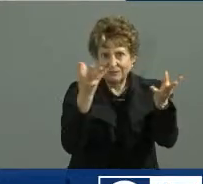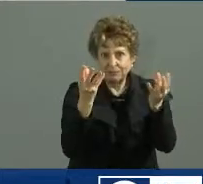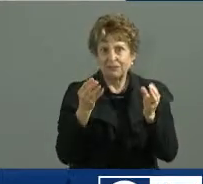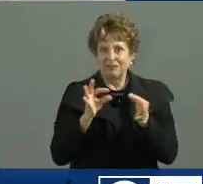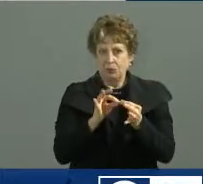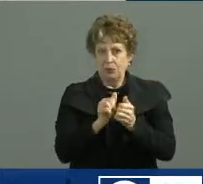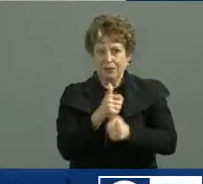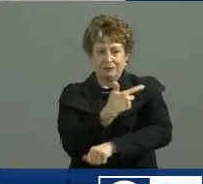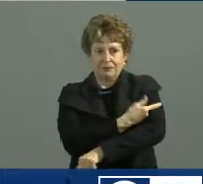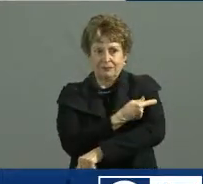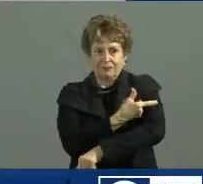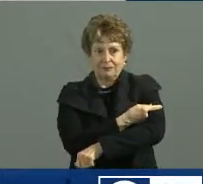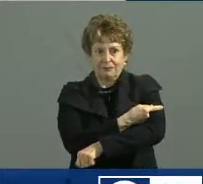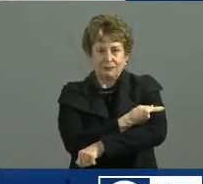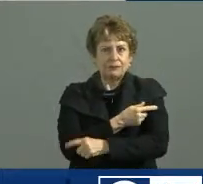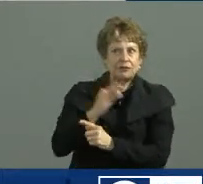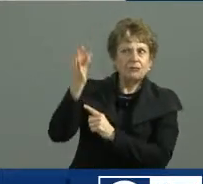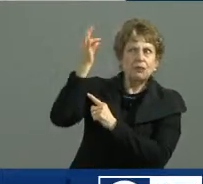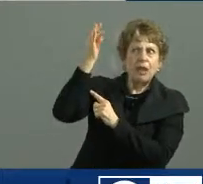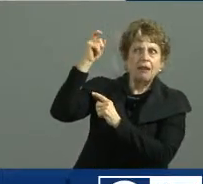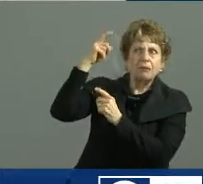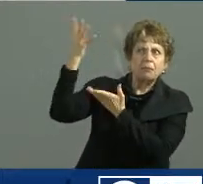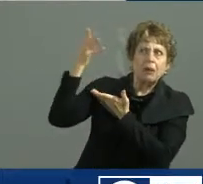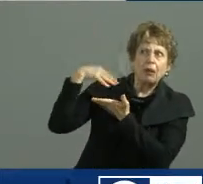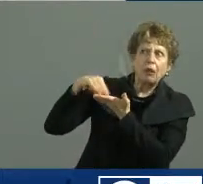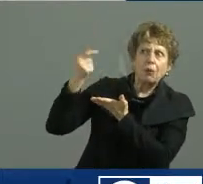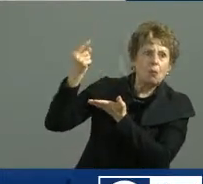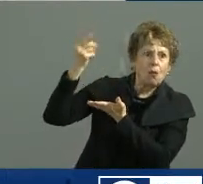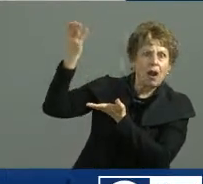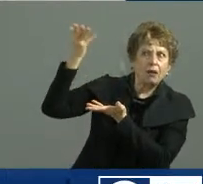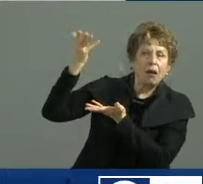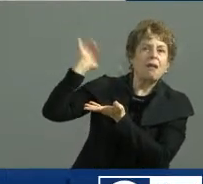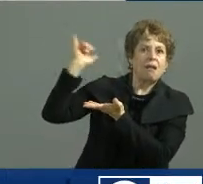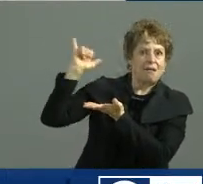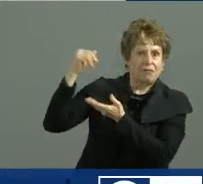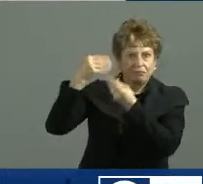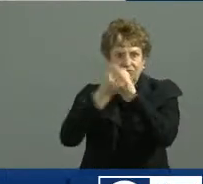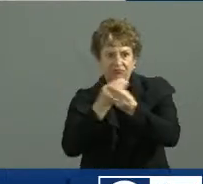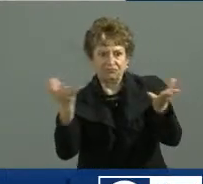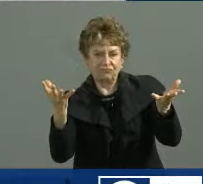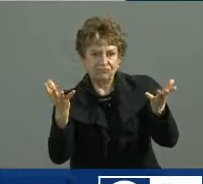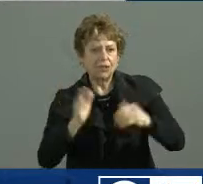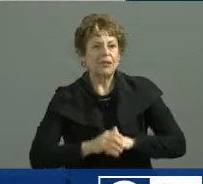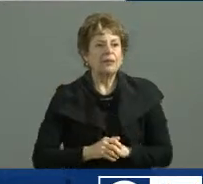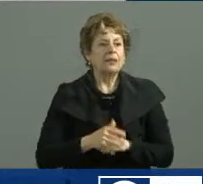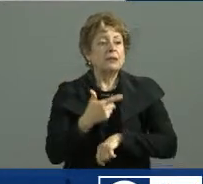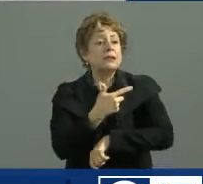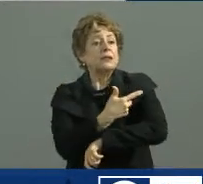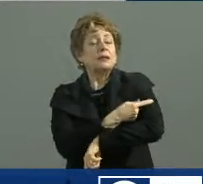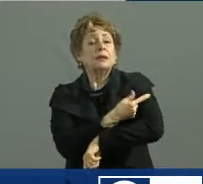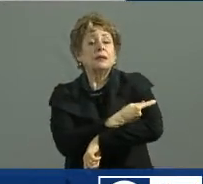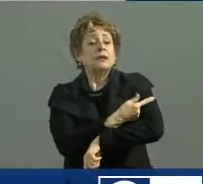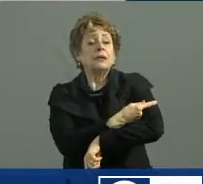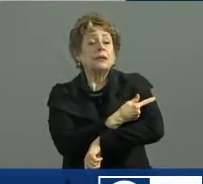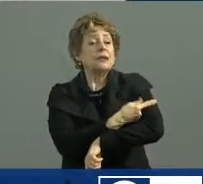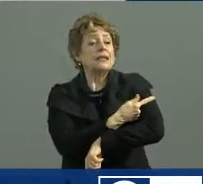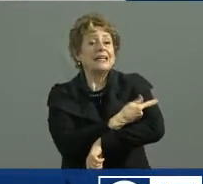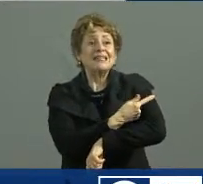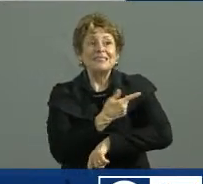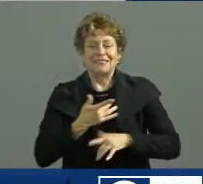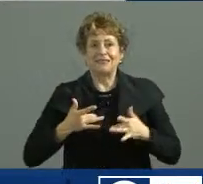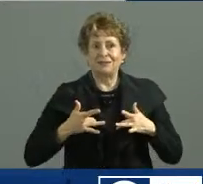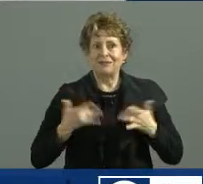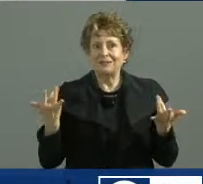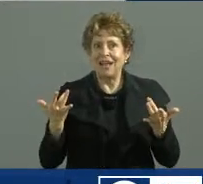our federal partners. So today I'm going to provide an update on the distribution of vaccines, some exciting projects that we have been working